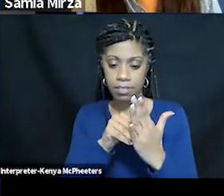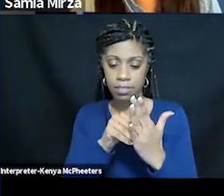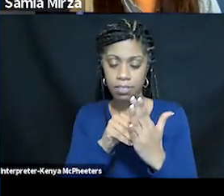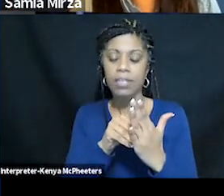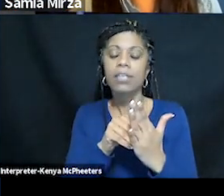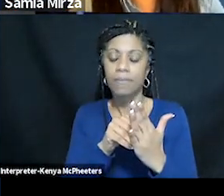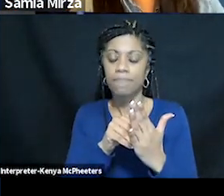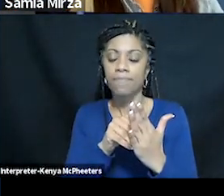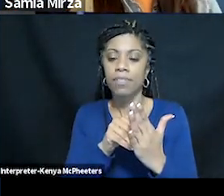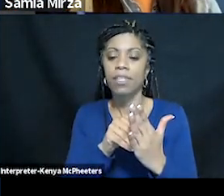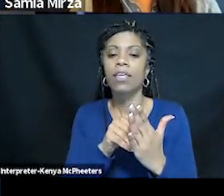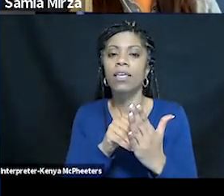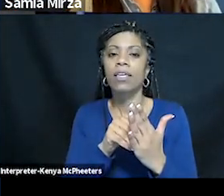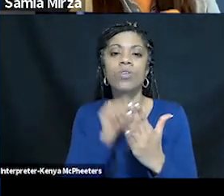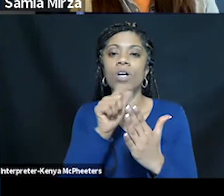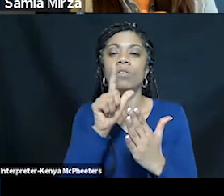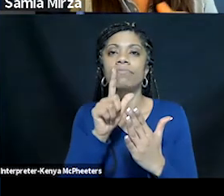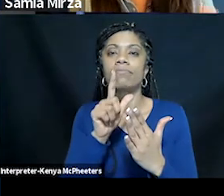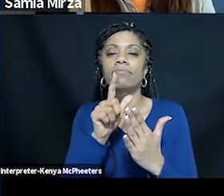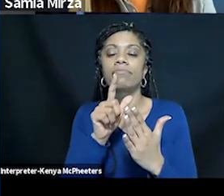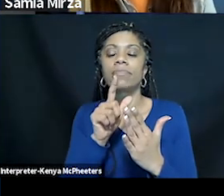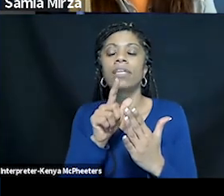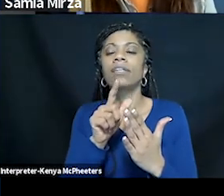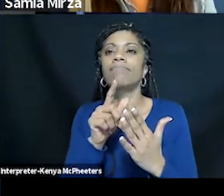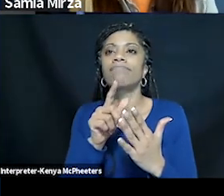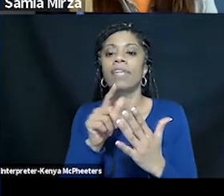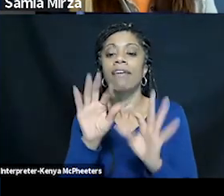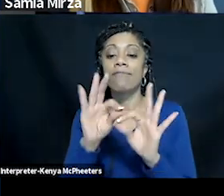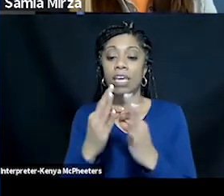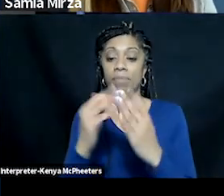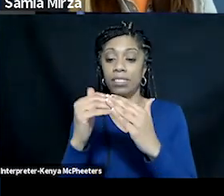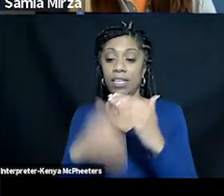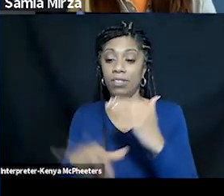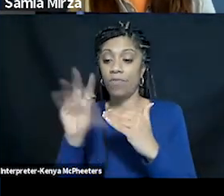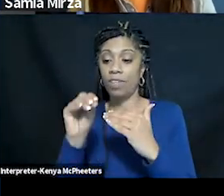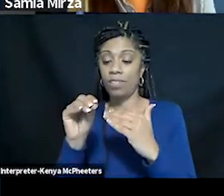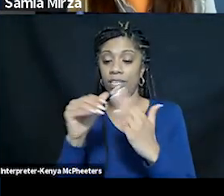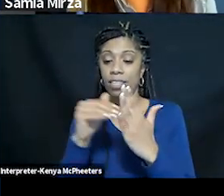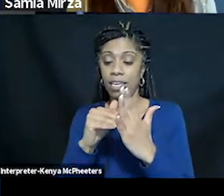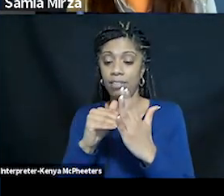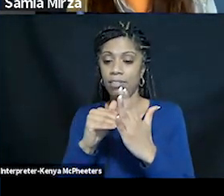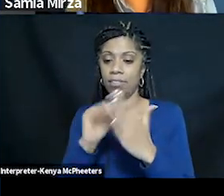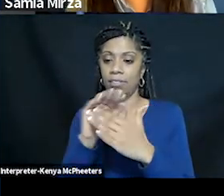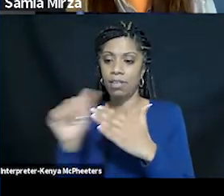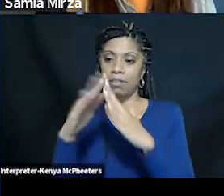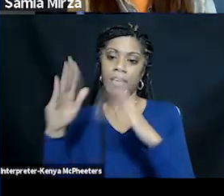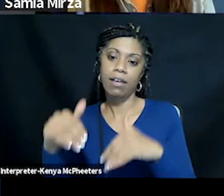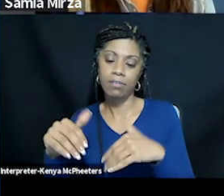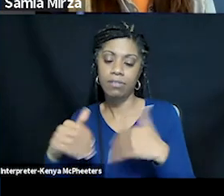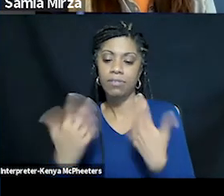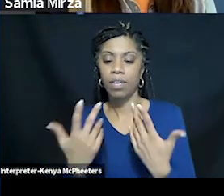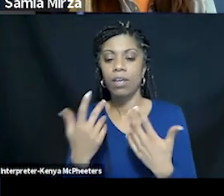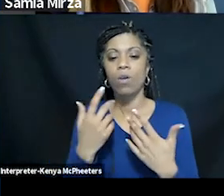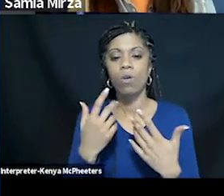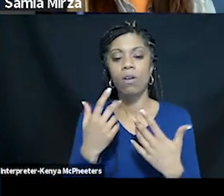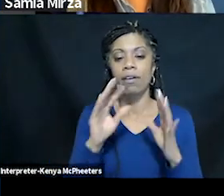uses more words, but you're instead of just labeling them low income, you're actually defining what low income even is, right? Low